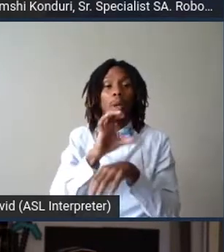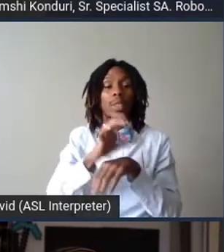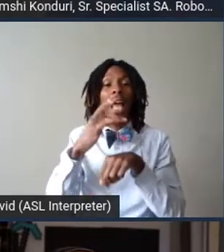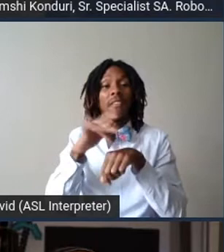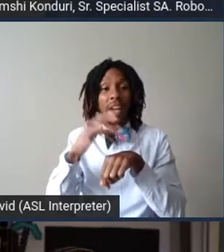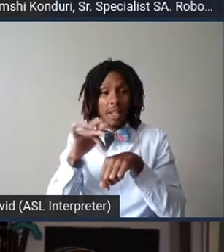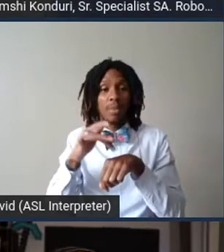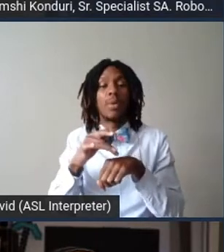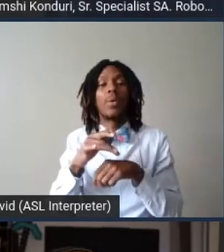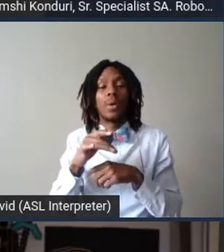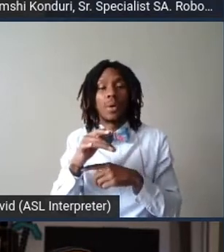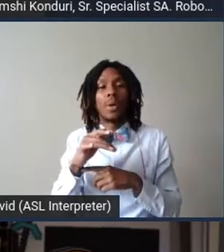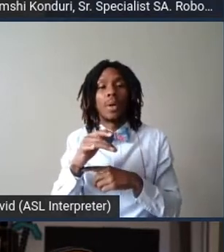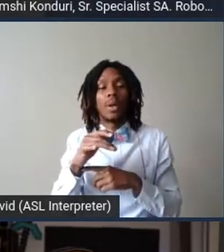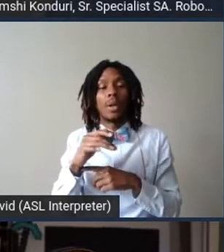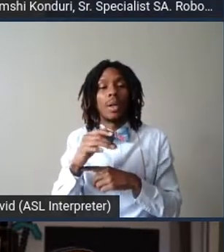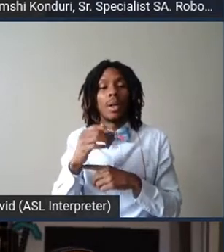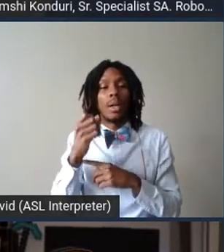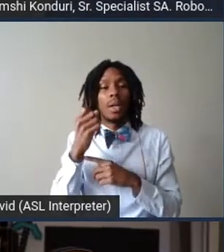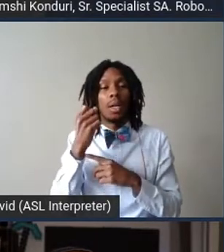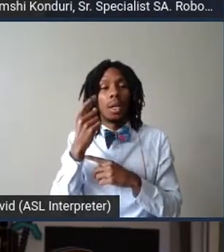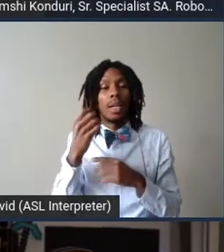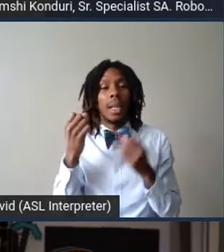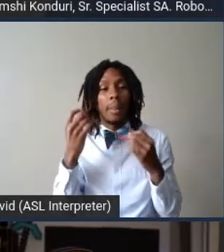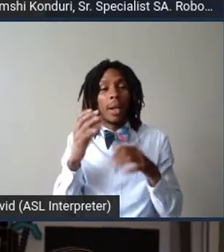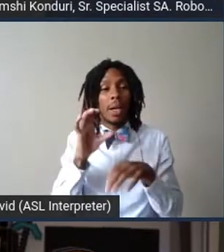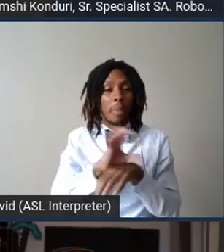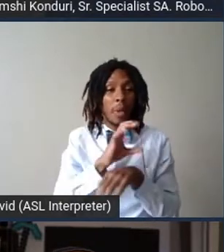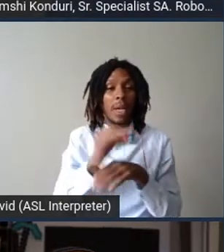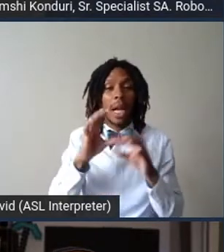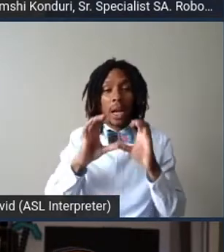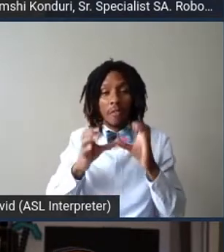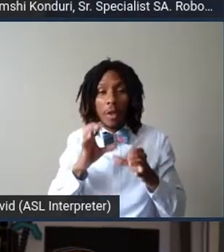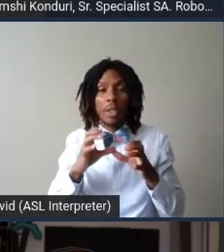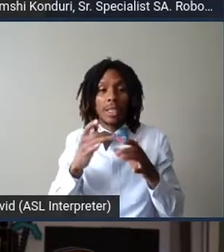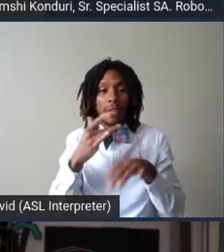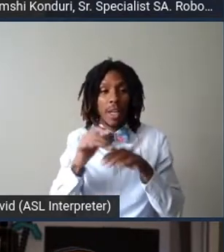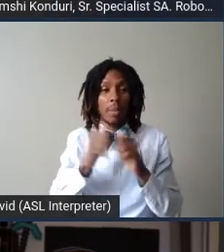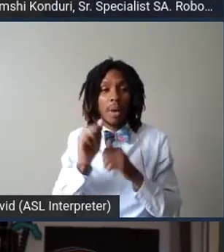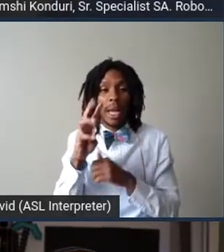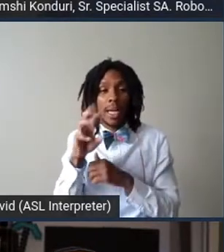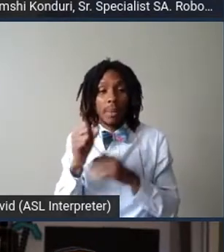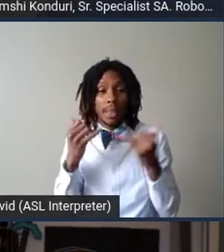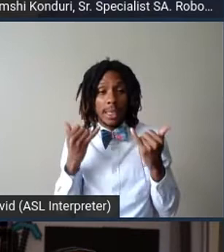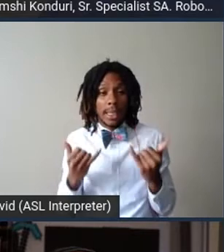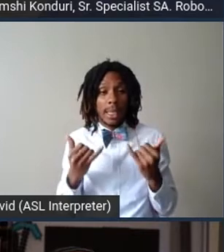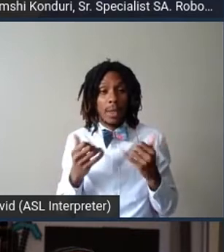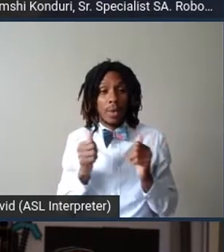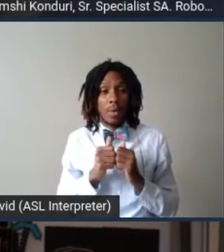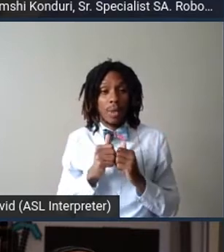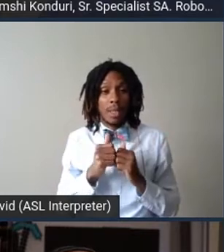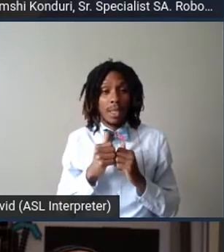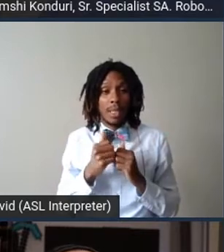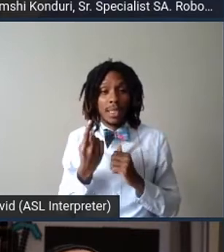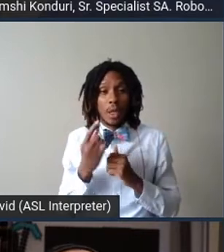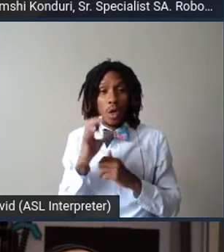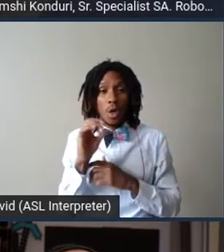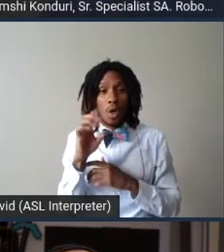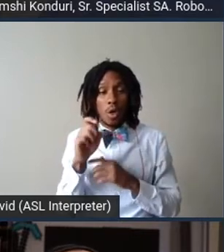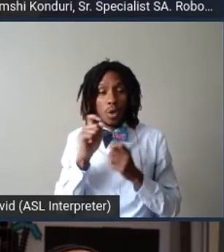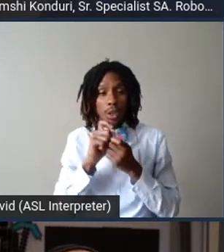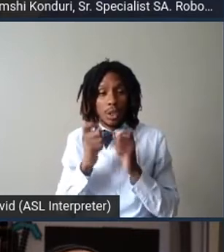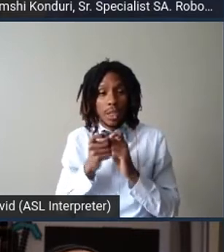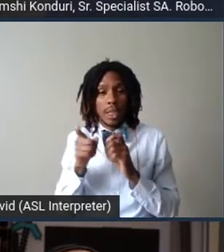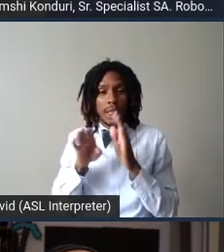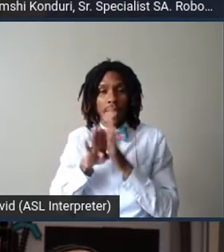of the amount of compute and the configuration that's available with AWS now, with a single code change that a developer